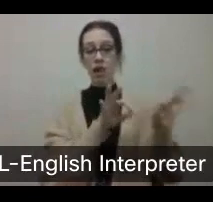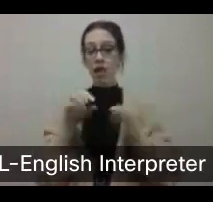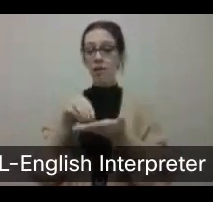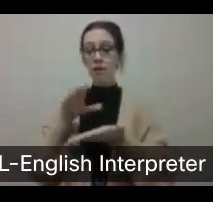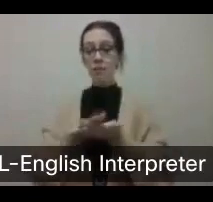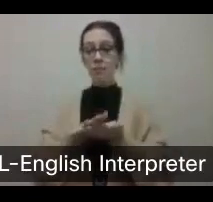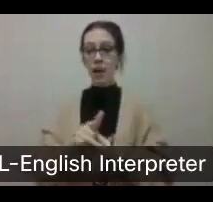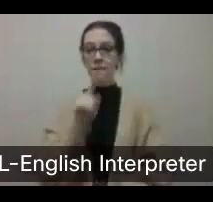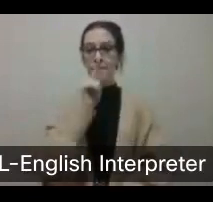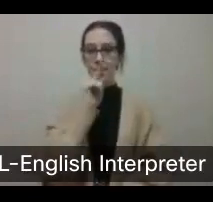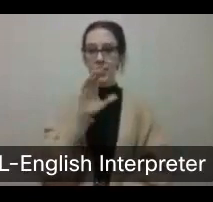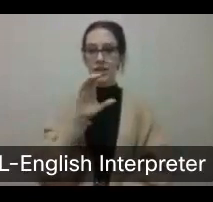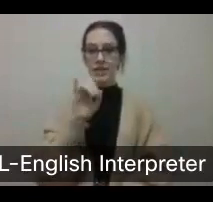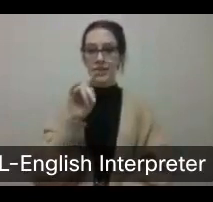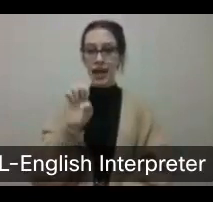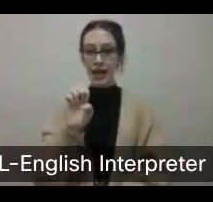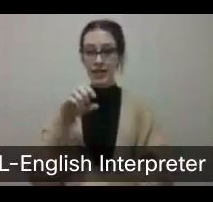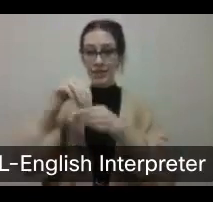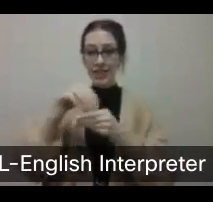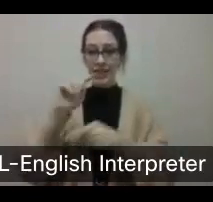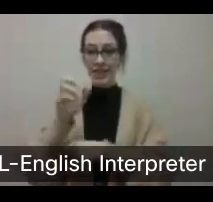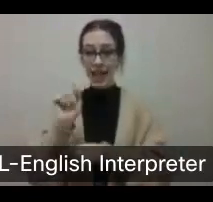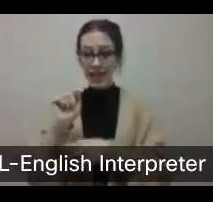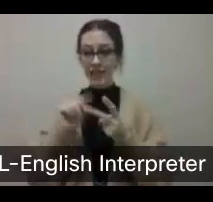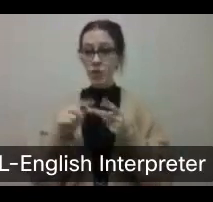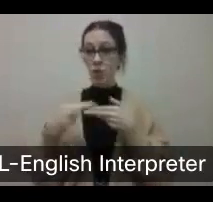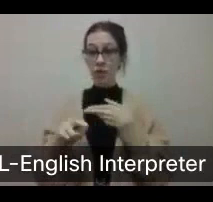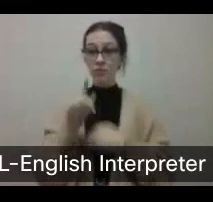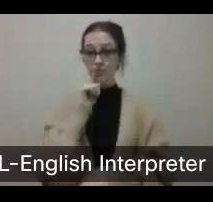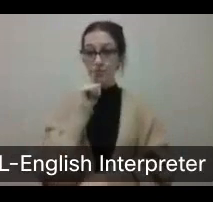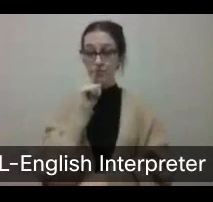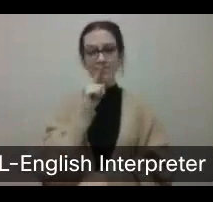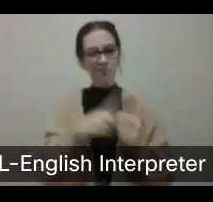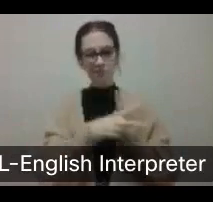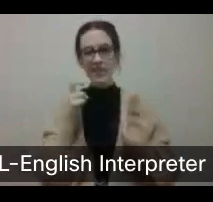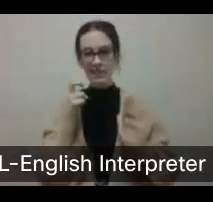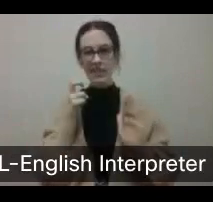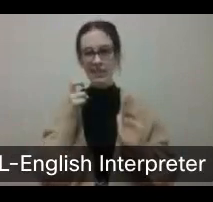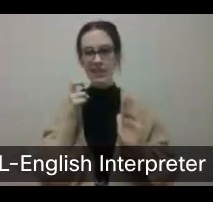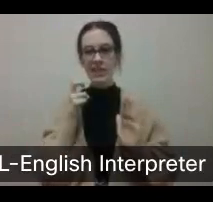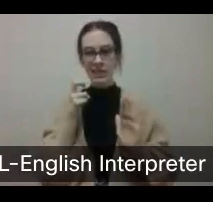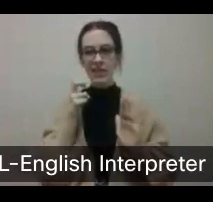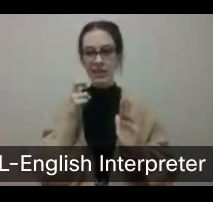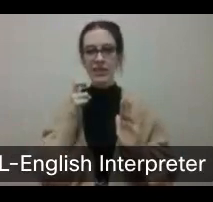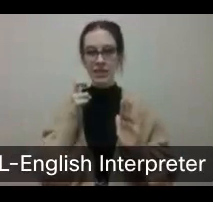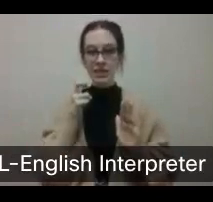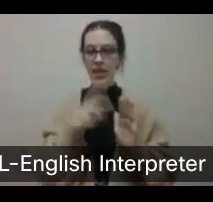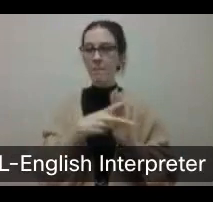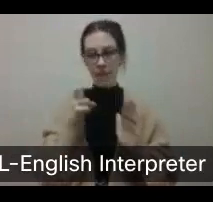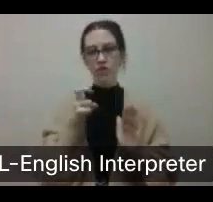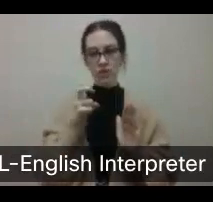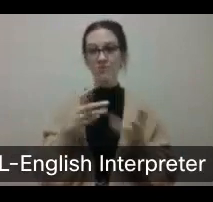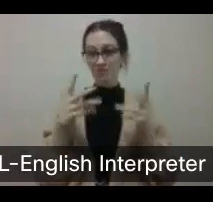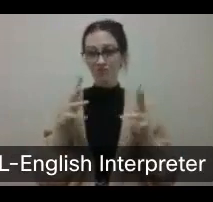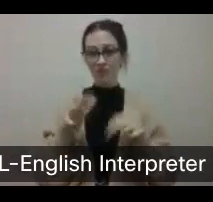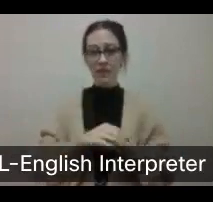academic dishonesty. Because what you are doing, in a sense, is saying, these are my words, even if it's a direct quotation.